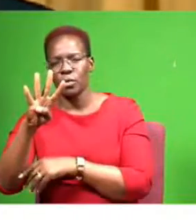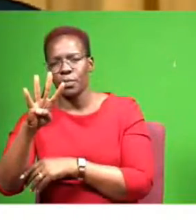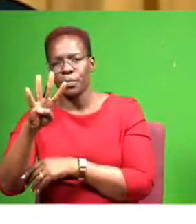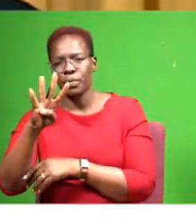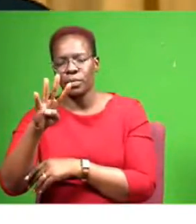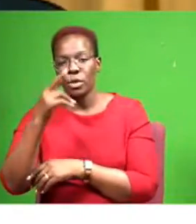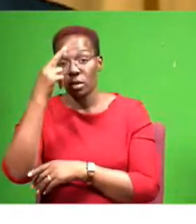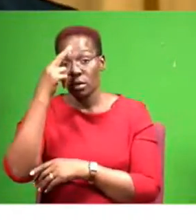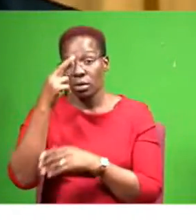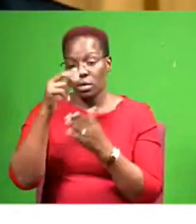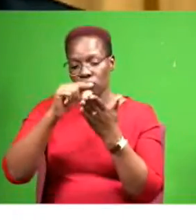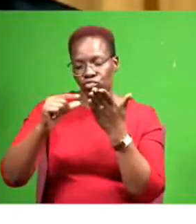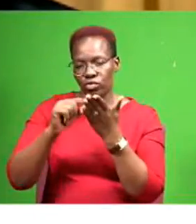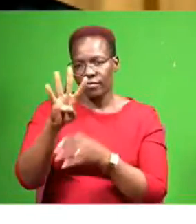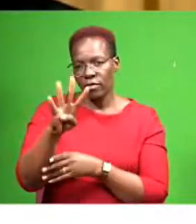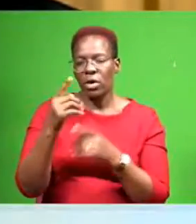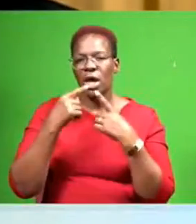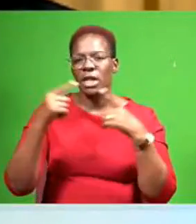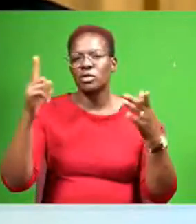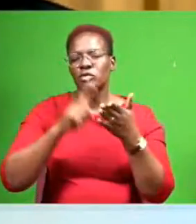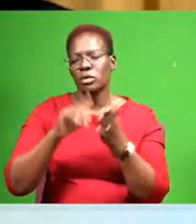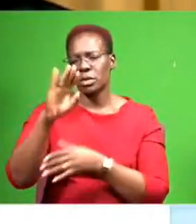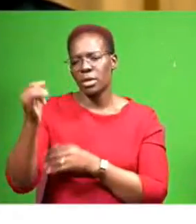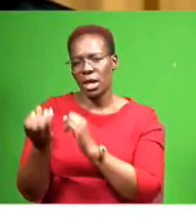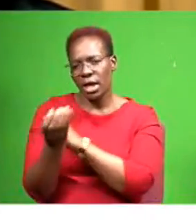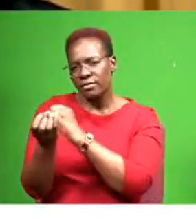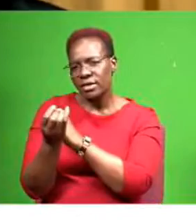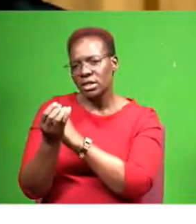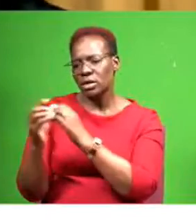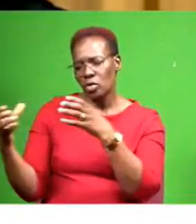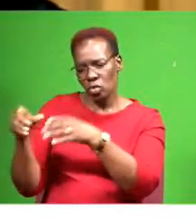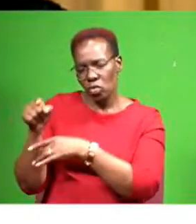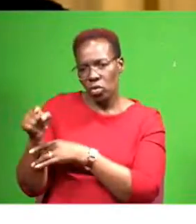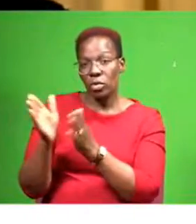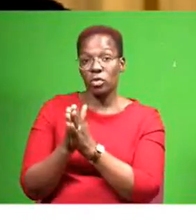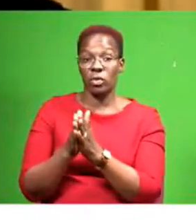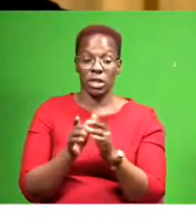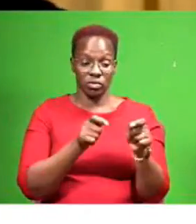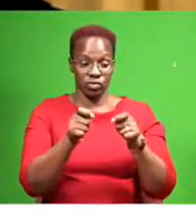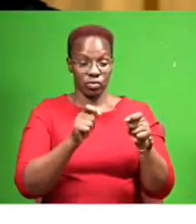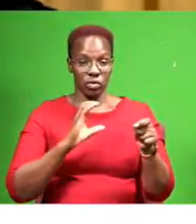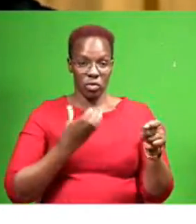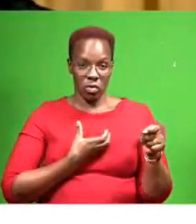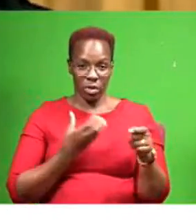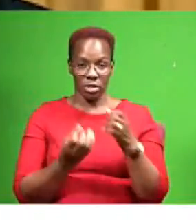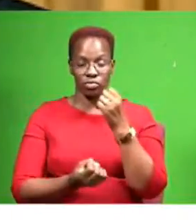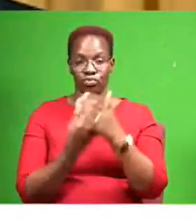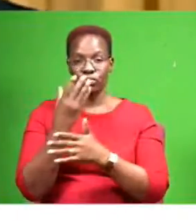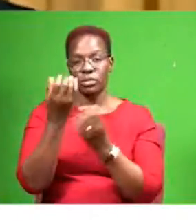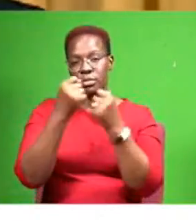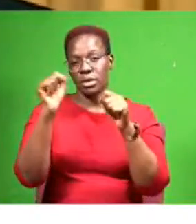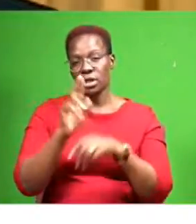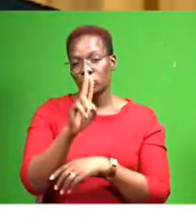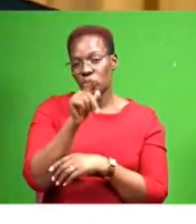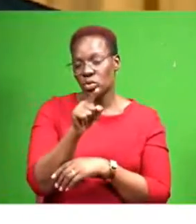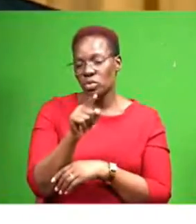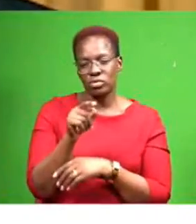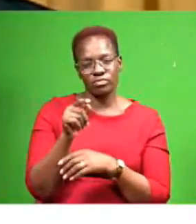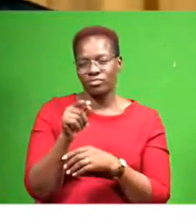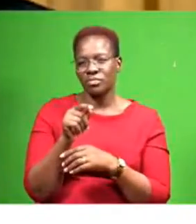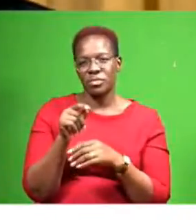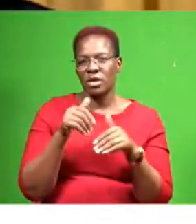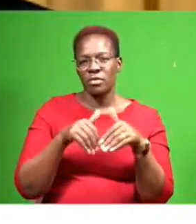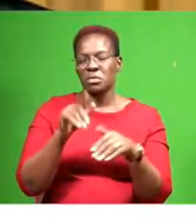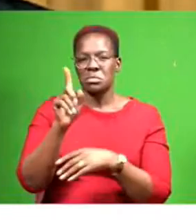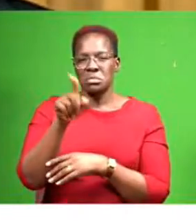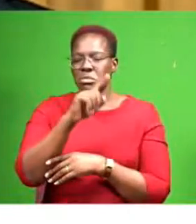Roman 4, and declare that the BBI Advisory Task Force and the BBI Steering Committee established by the President were not unconstitutional or